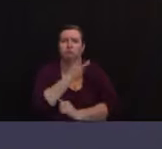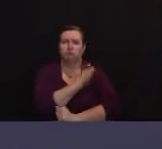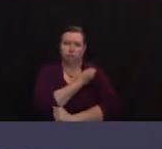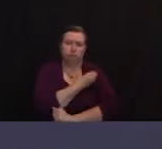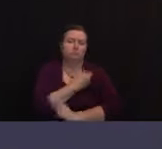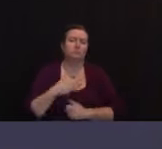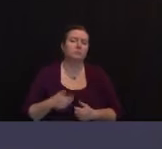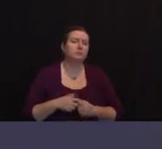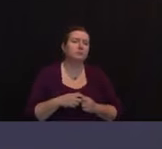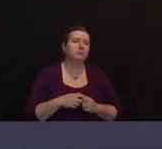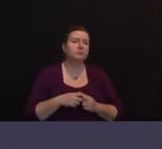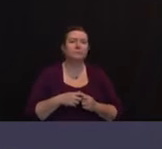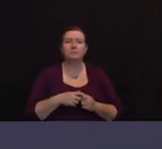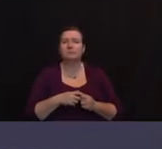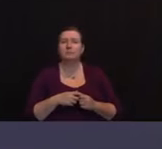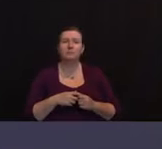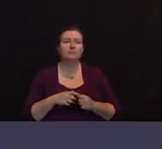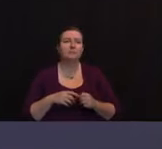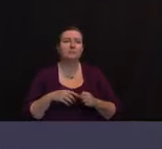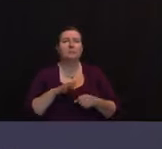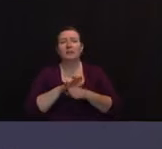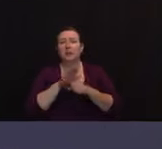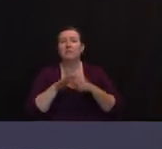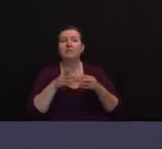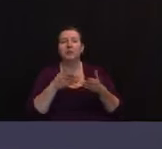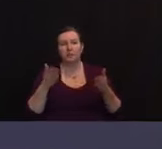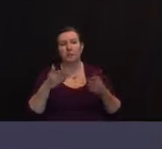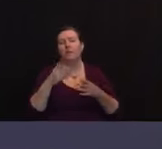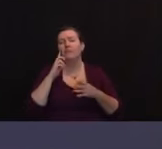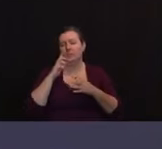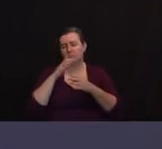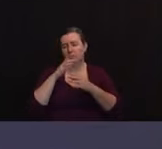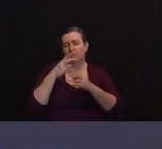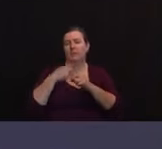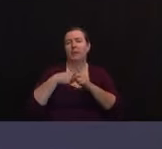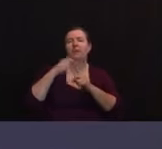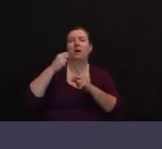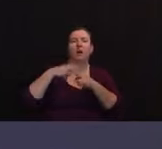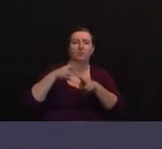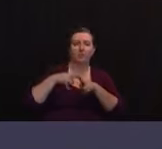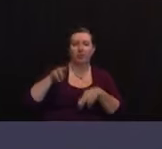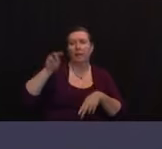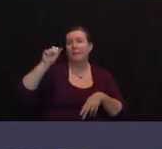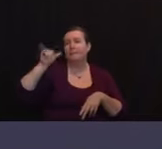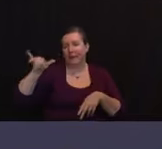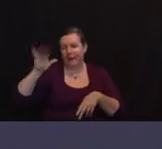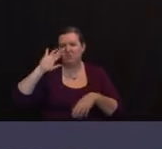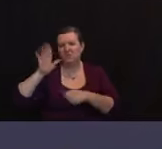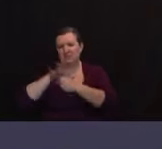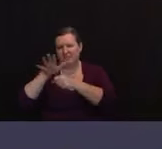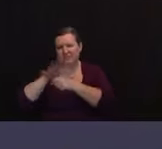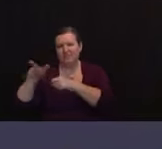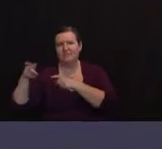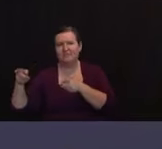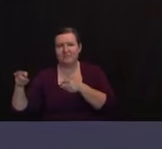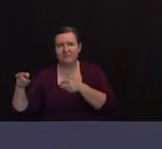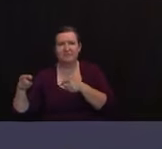April and May to get vaccinations by, as we've said, by Memorial Day. Any adult New Jerseyan who